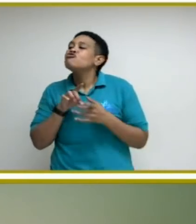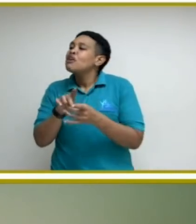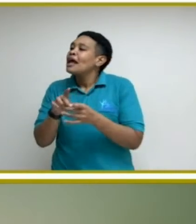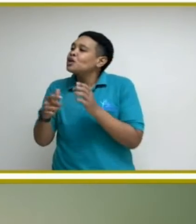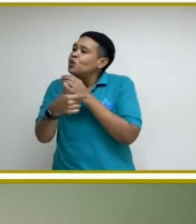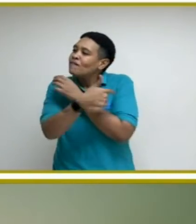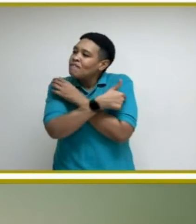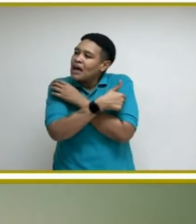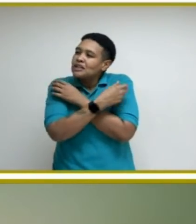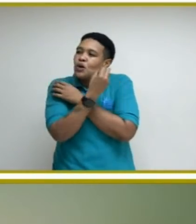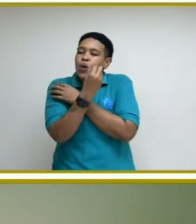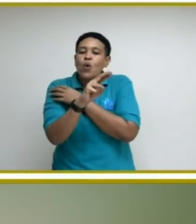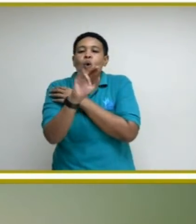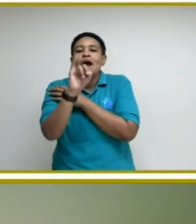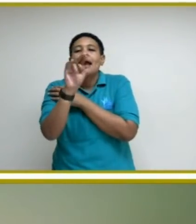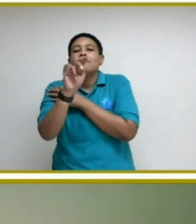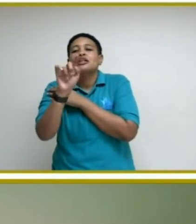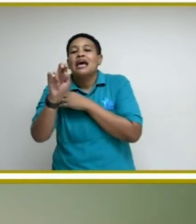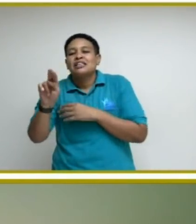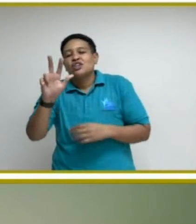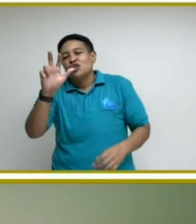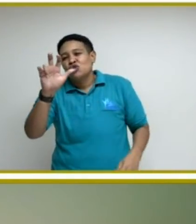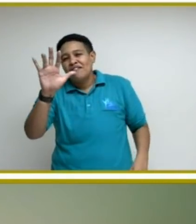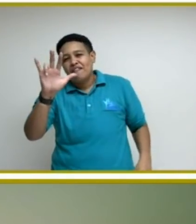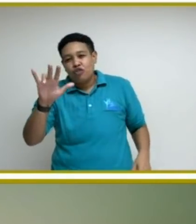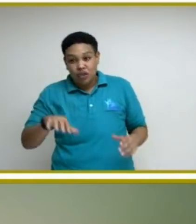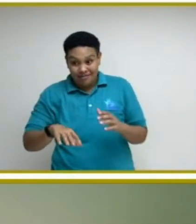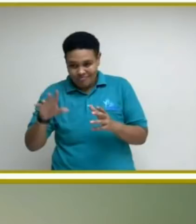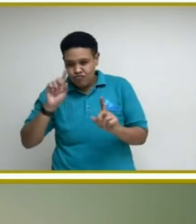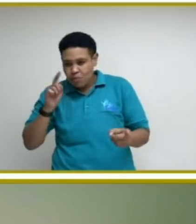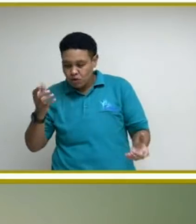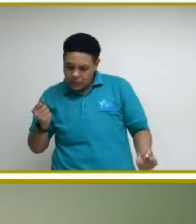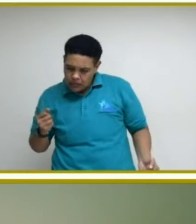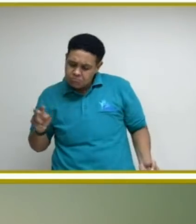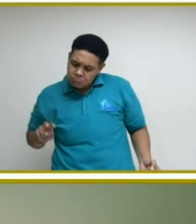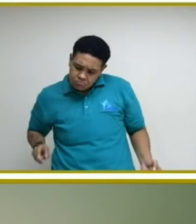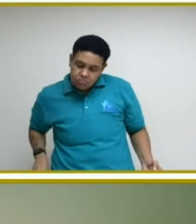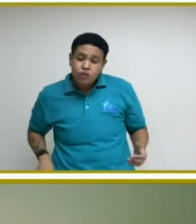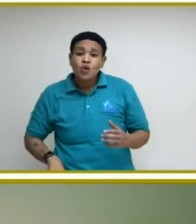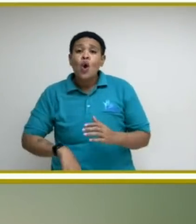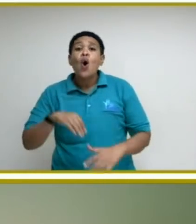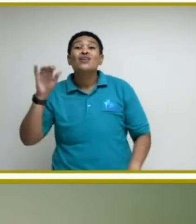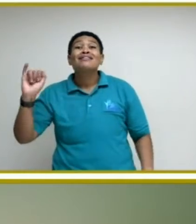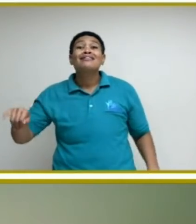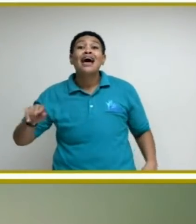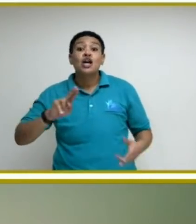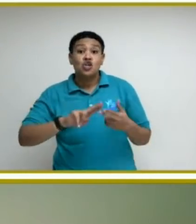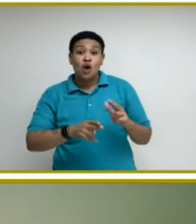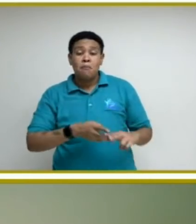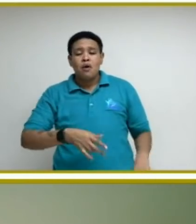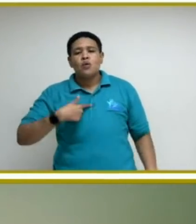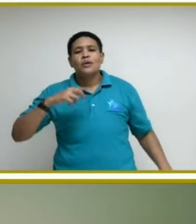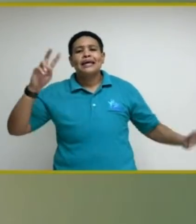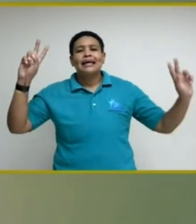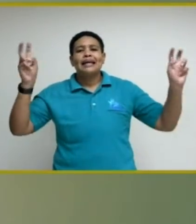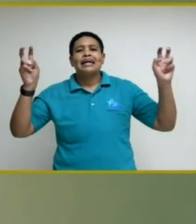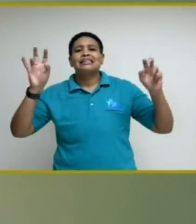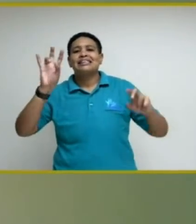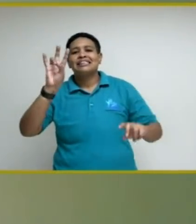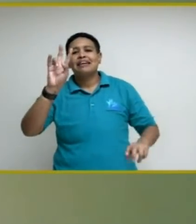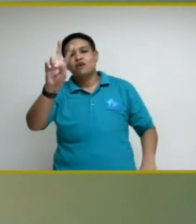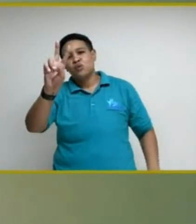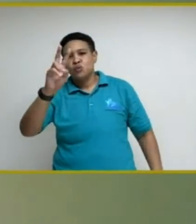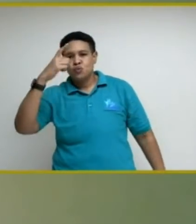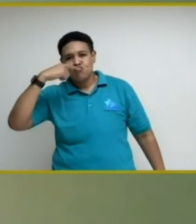or immunization. Of that figure, we have classified 72 as being